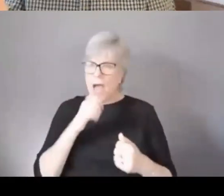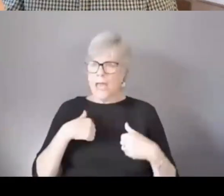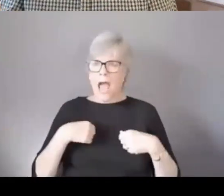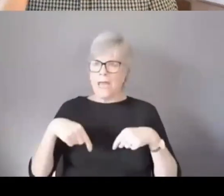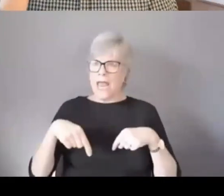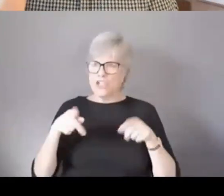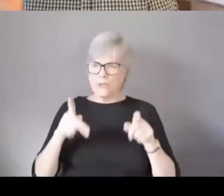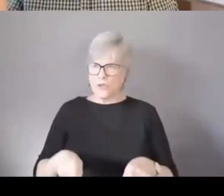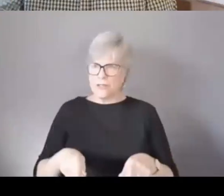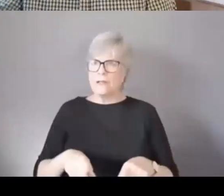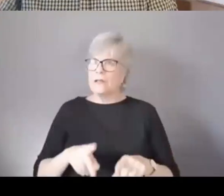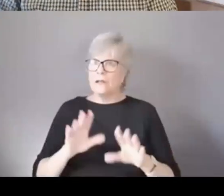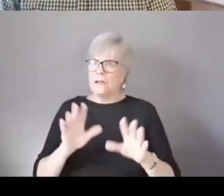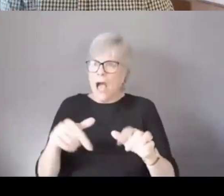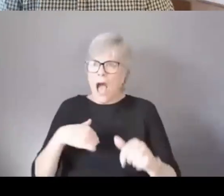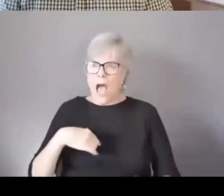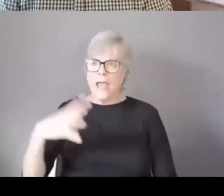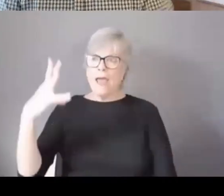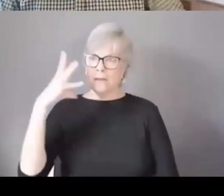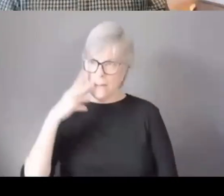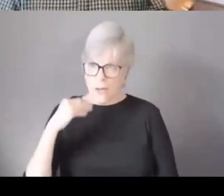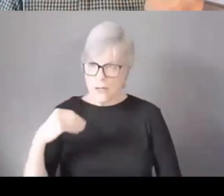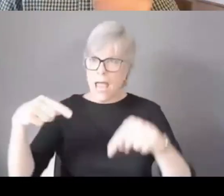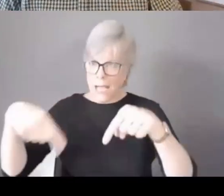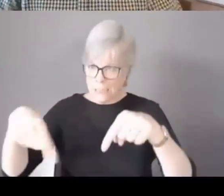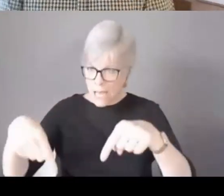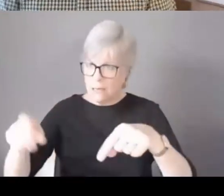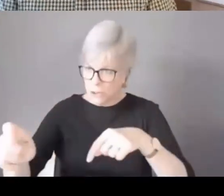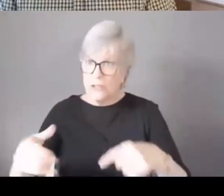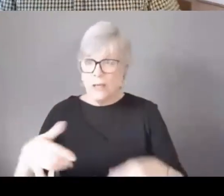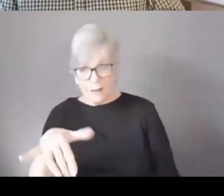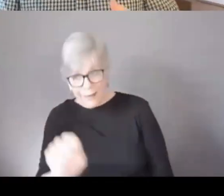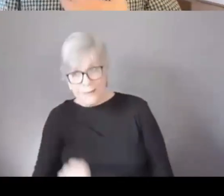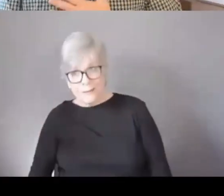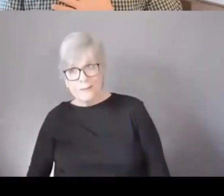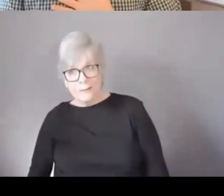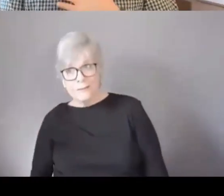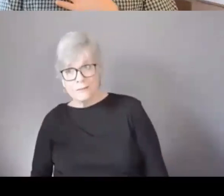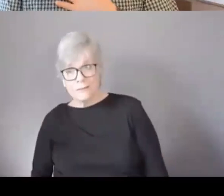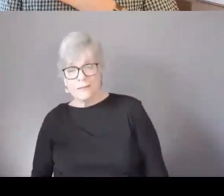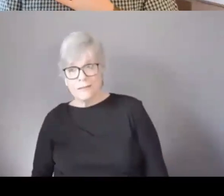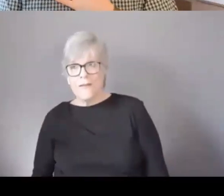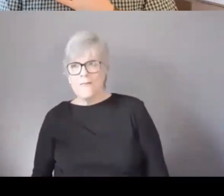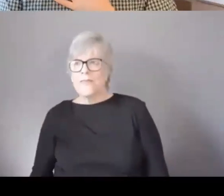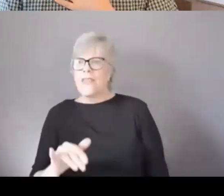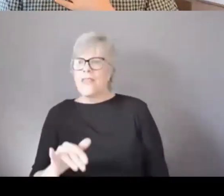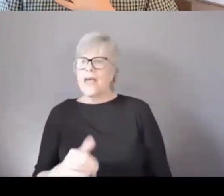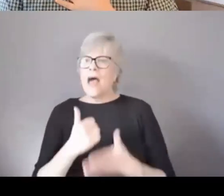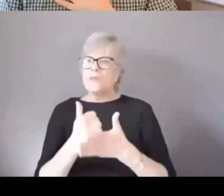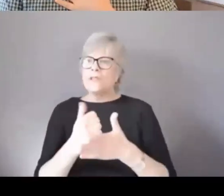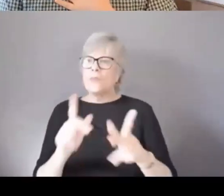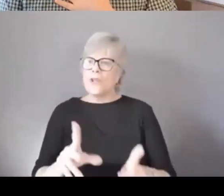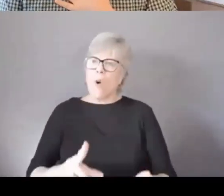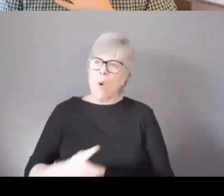Like, I experience anxiety. Yeah, you do. And it gives that person some more ownership